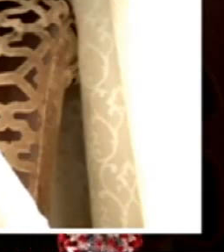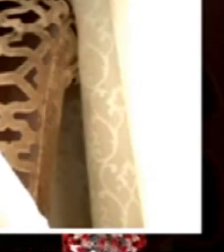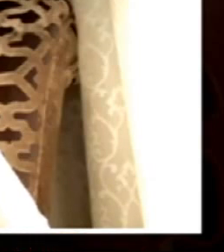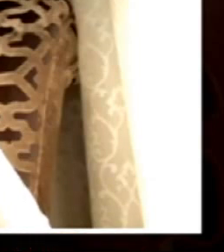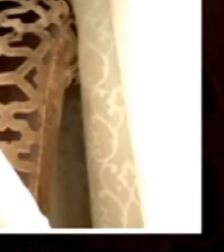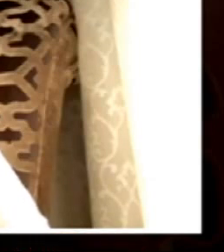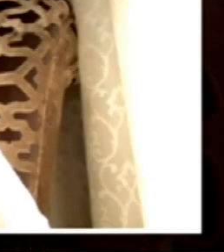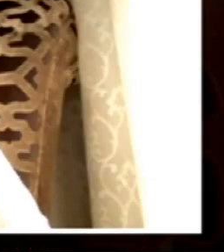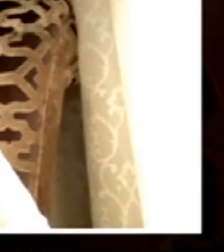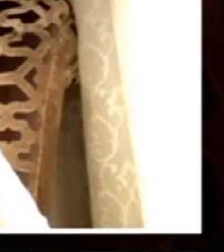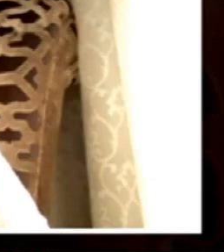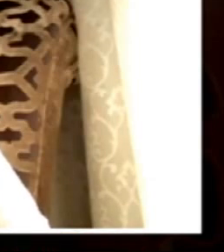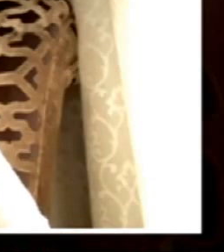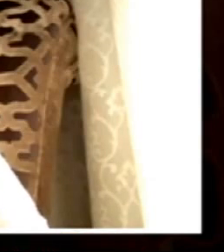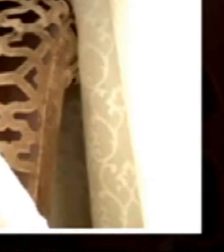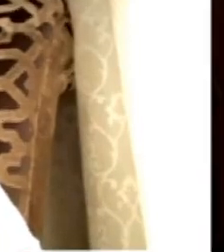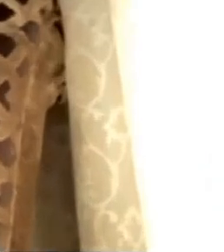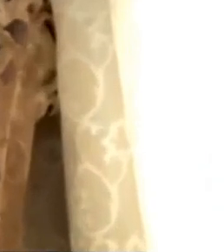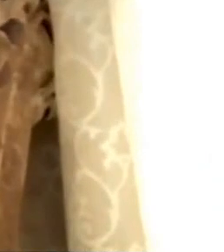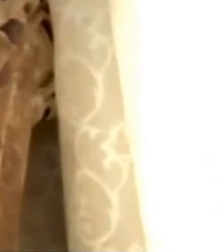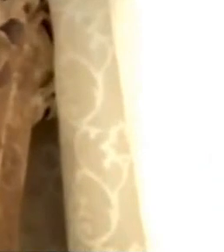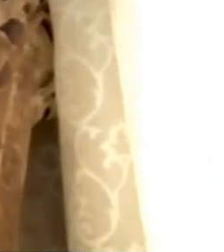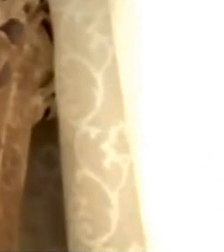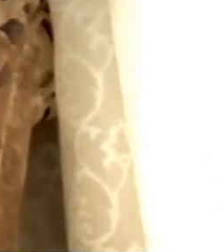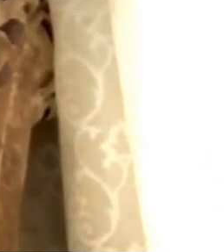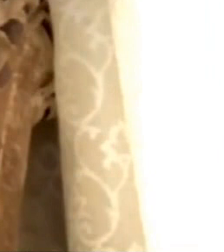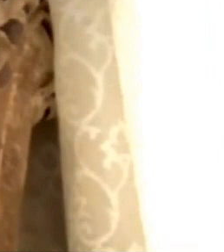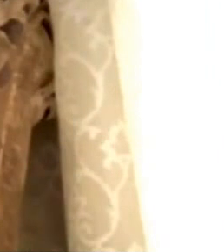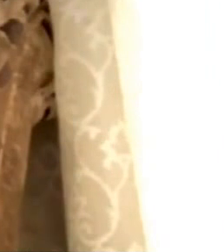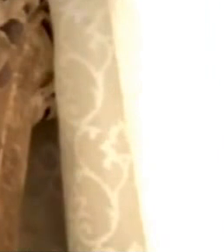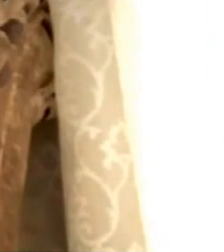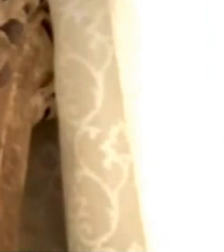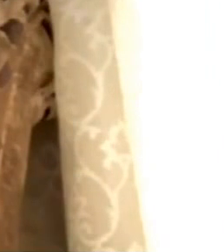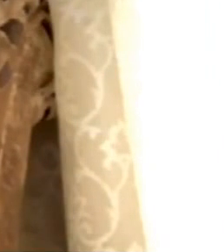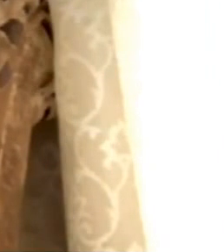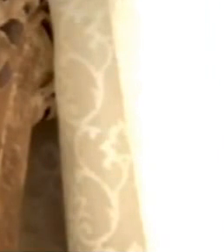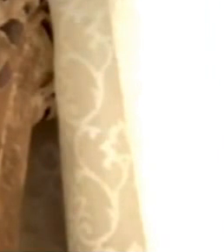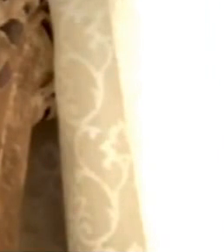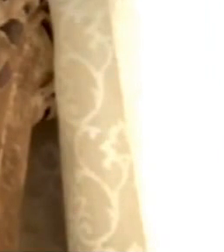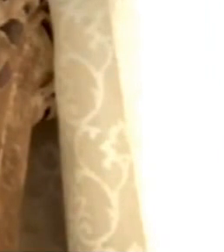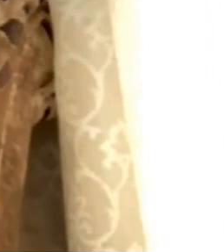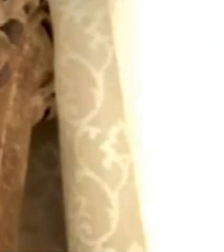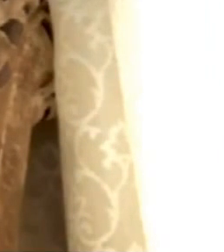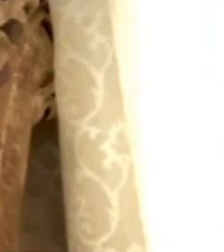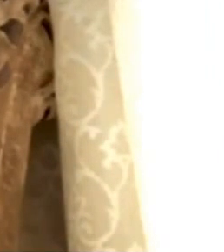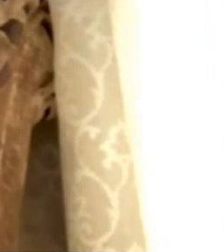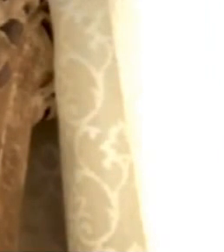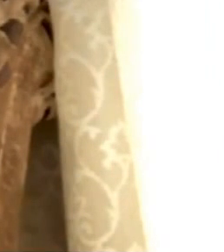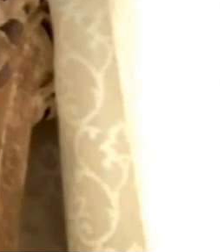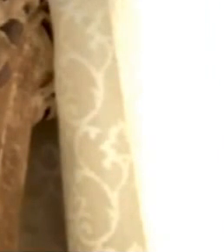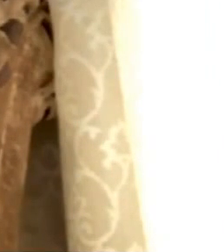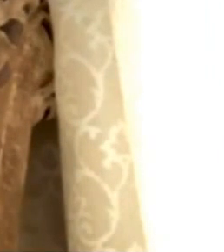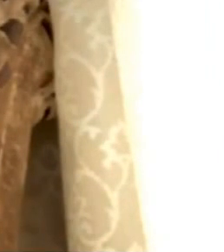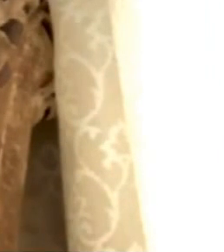Well, we're quite confident as the province of KwaZulu-Natal that by the 1st of June, we'll be ready in terms of the systems and all